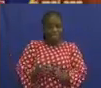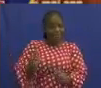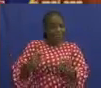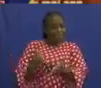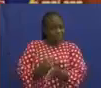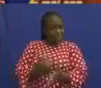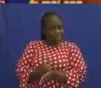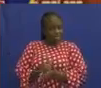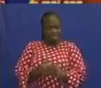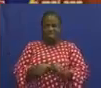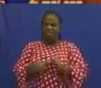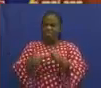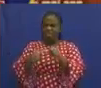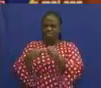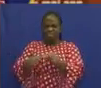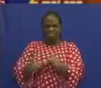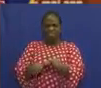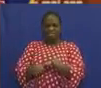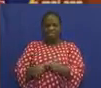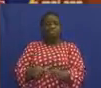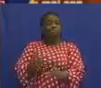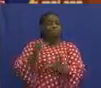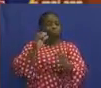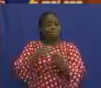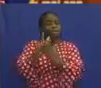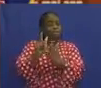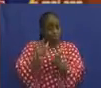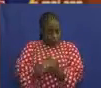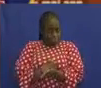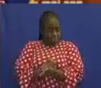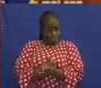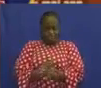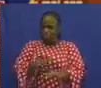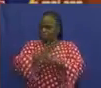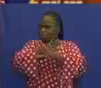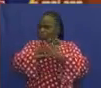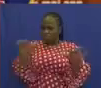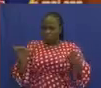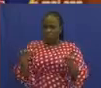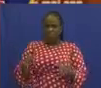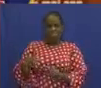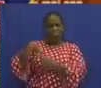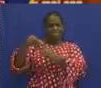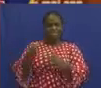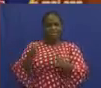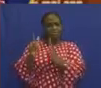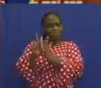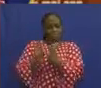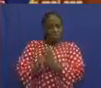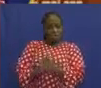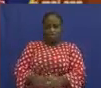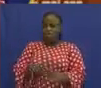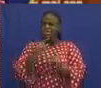Ghanaians, continues to be mandatory. There are no exceptions to this rule, and